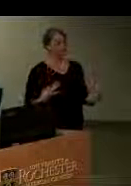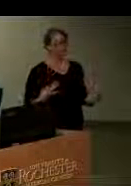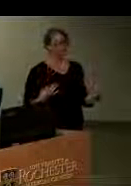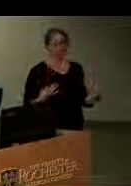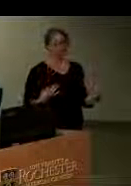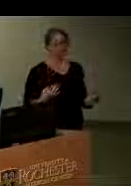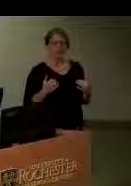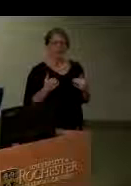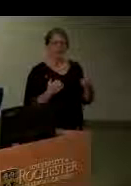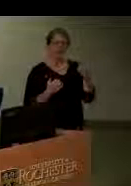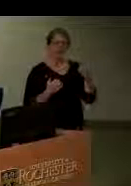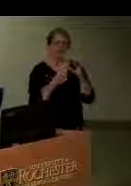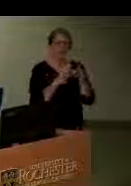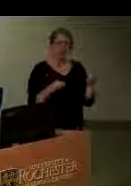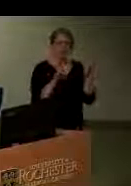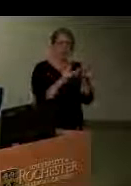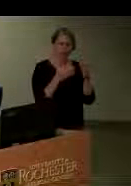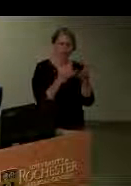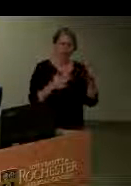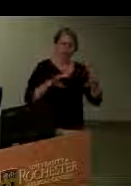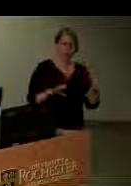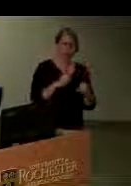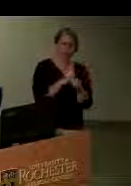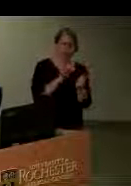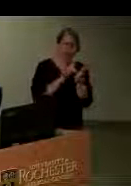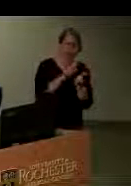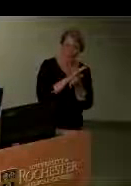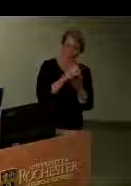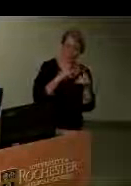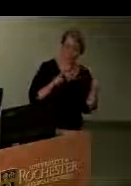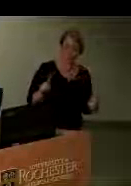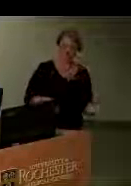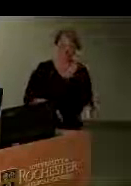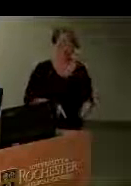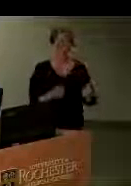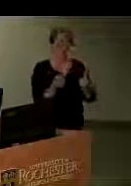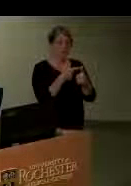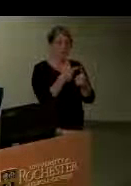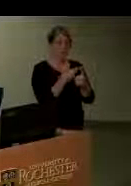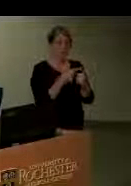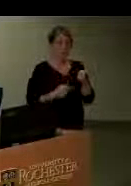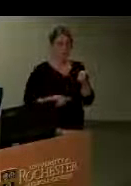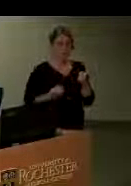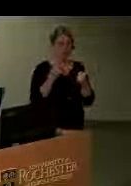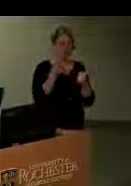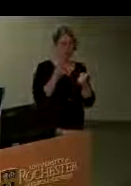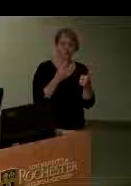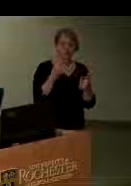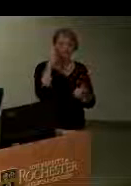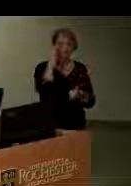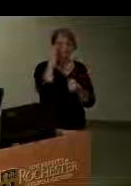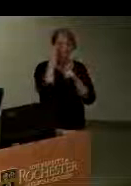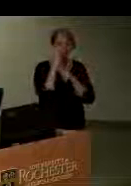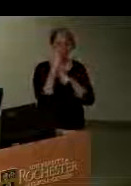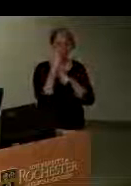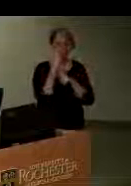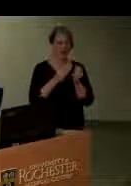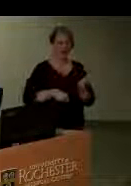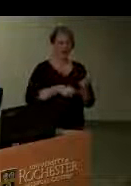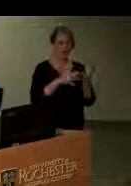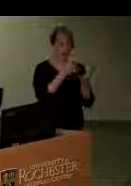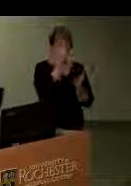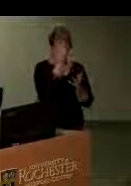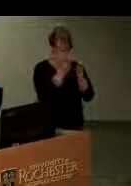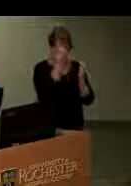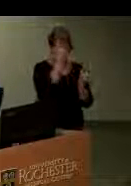were two important things to do to make this medical school work. One was to realize that the cell phone had eliminated brute memory